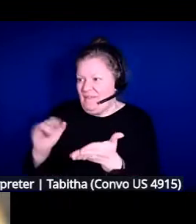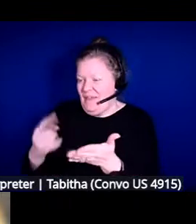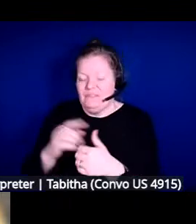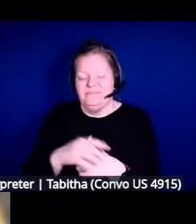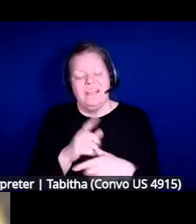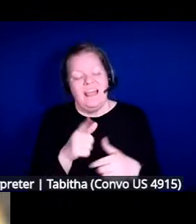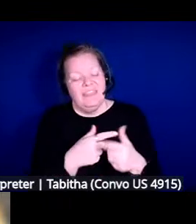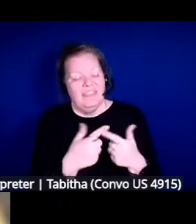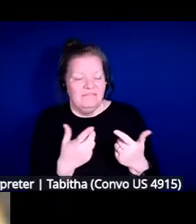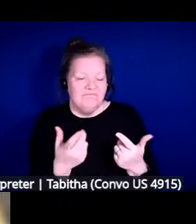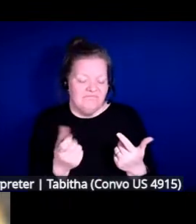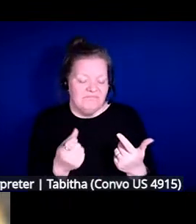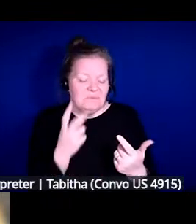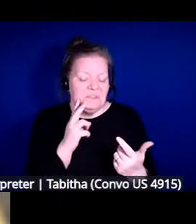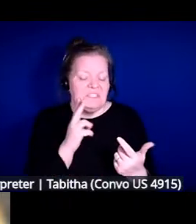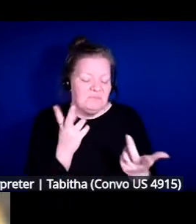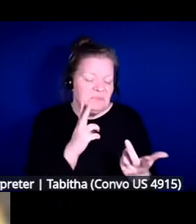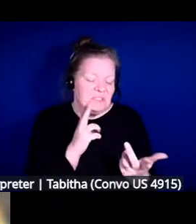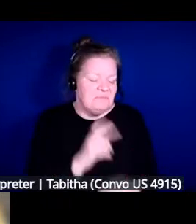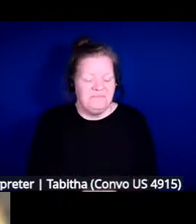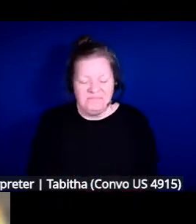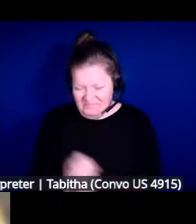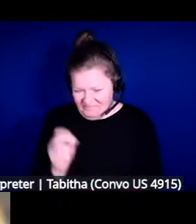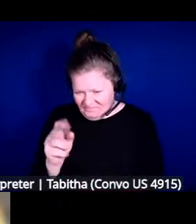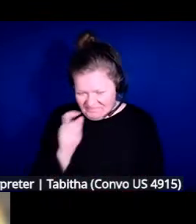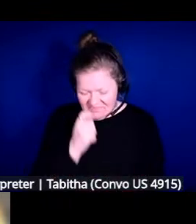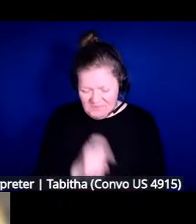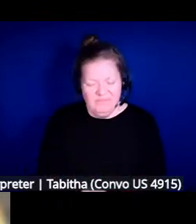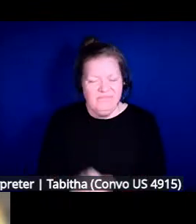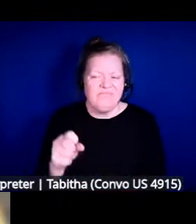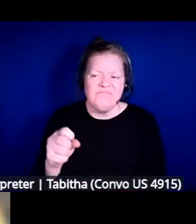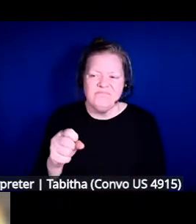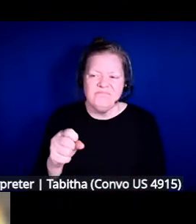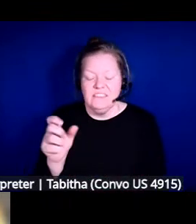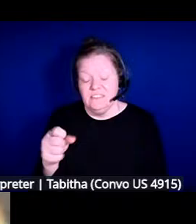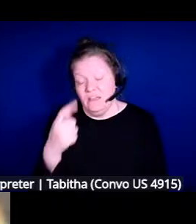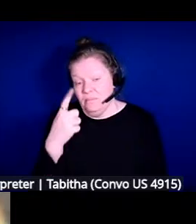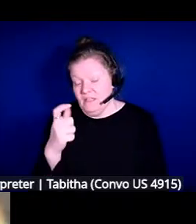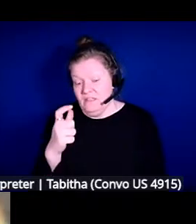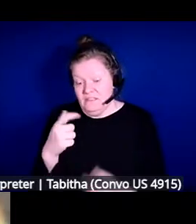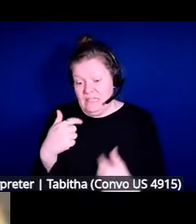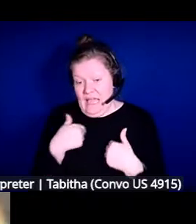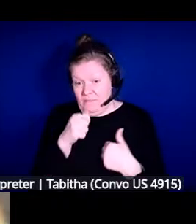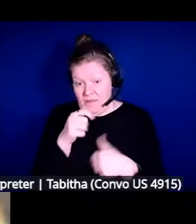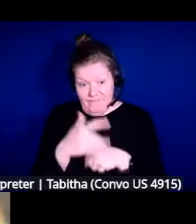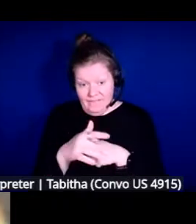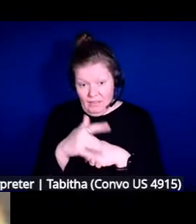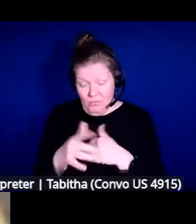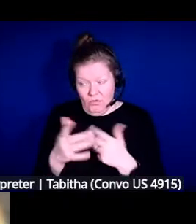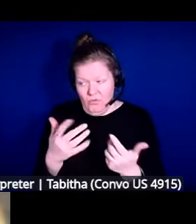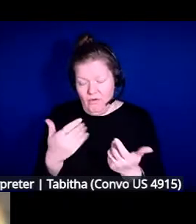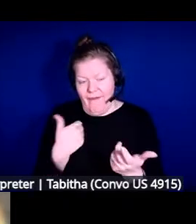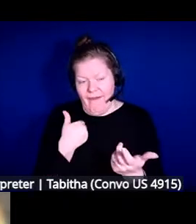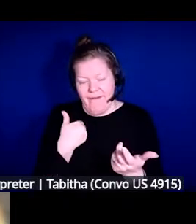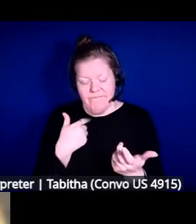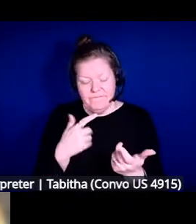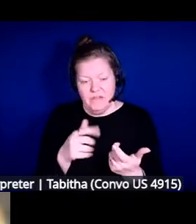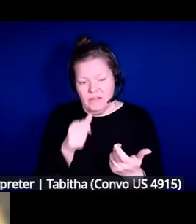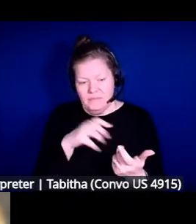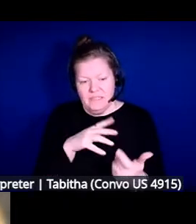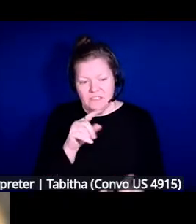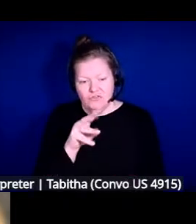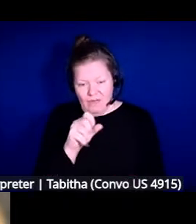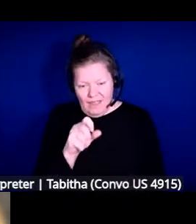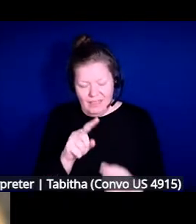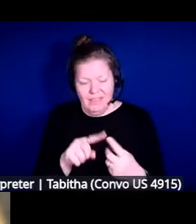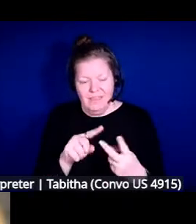then All we'll right. see. Okay, Yeah. cool. Yeah, yeah, because when I'm not available, I've got Miss Twilight and Miss Shelley